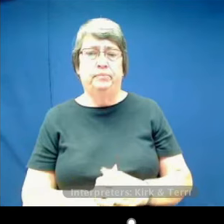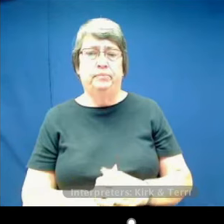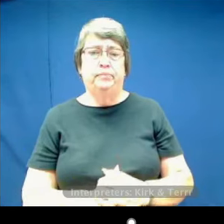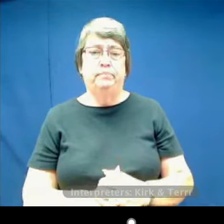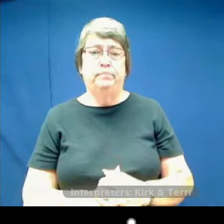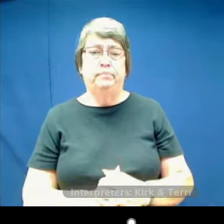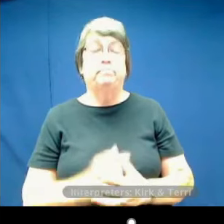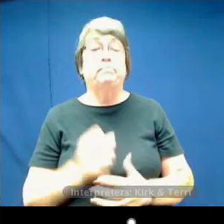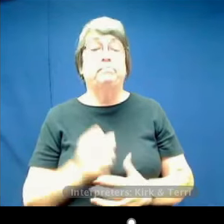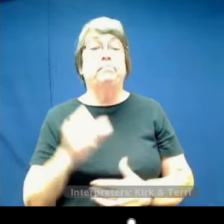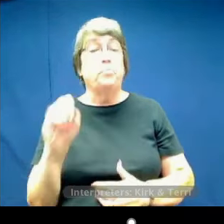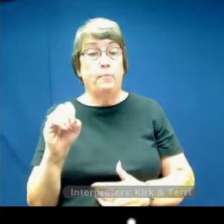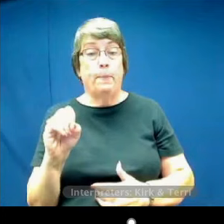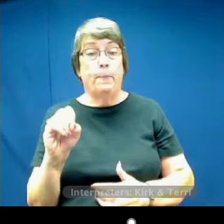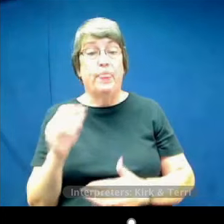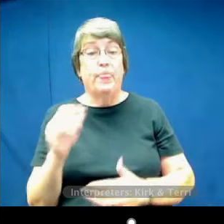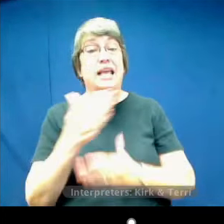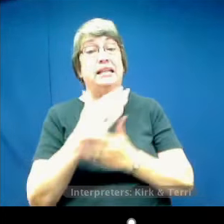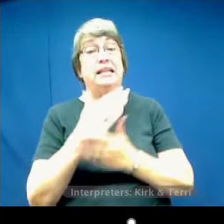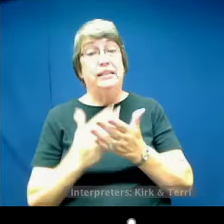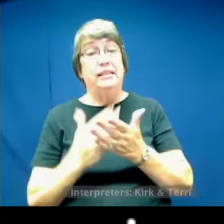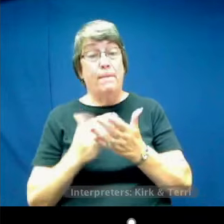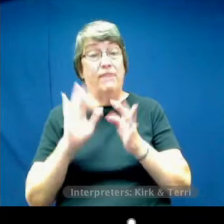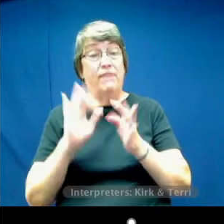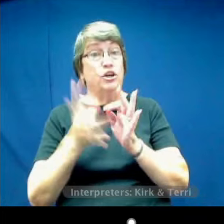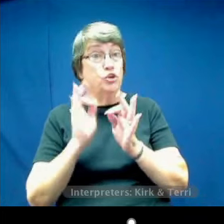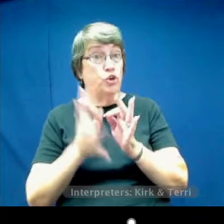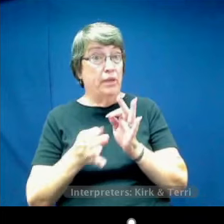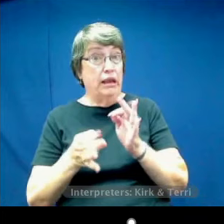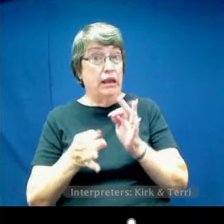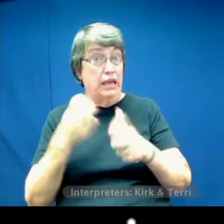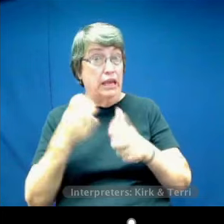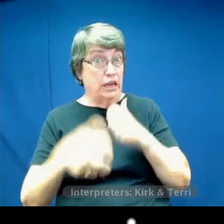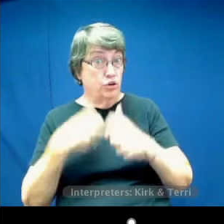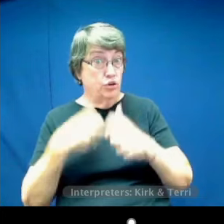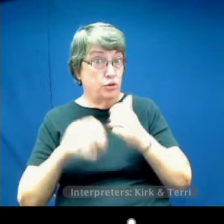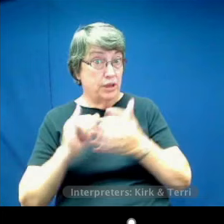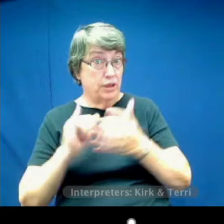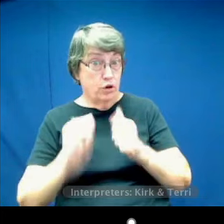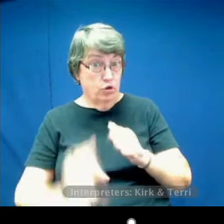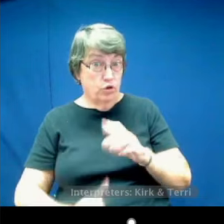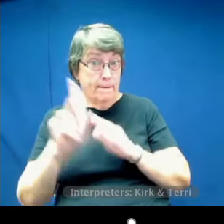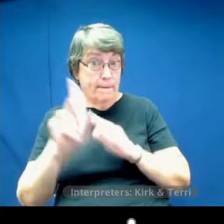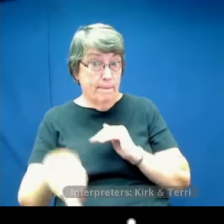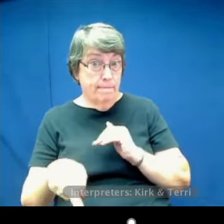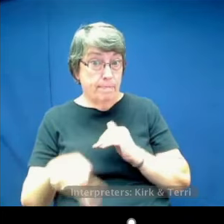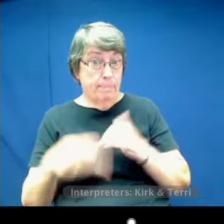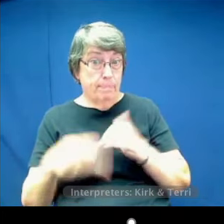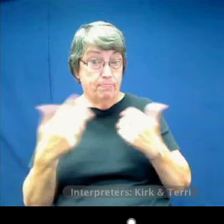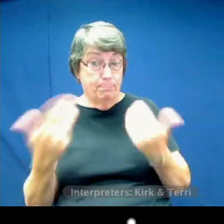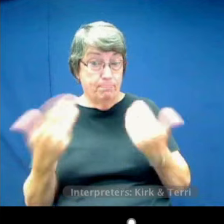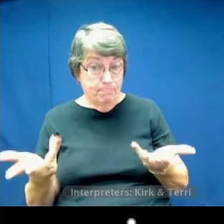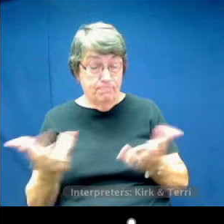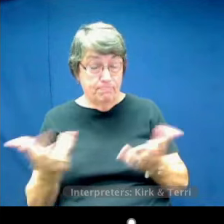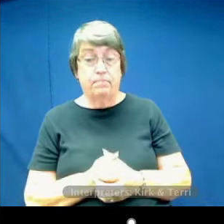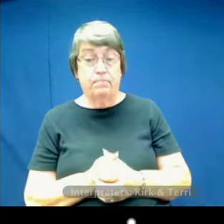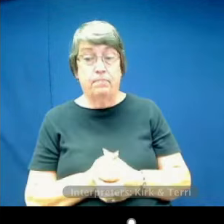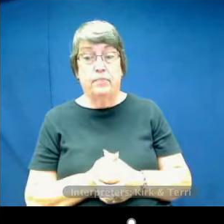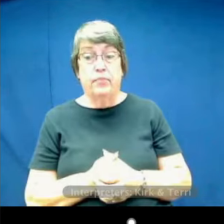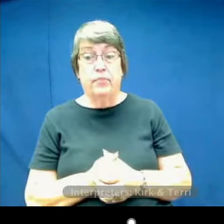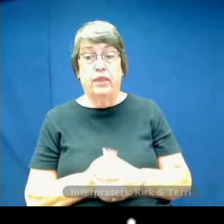So some of the interpreting issues that might come up in this type of a matter is primarily